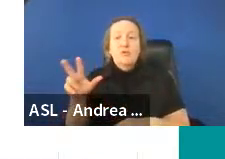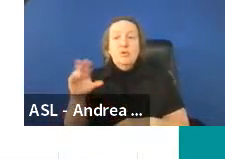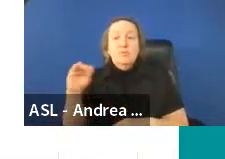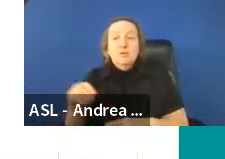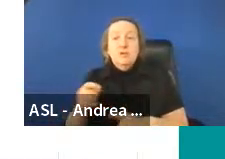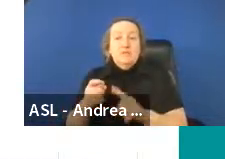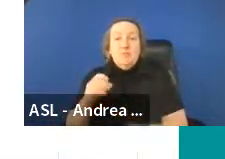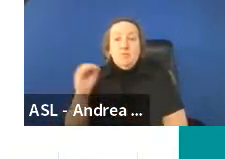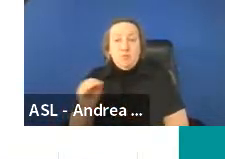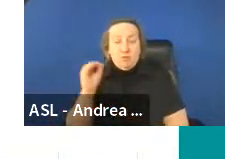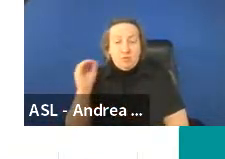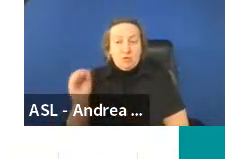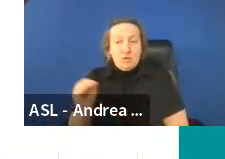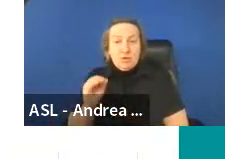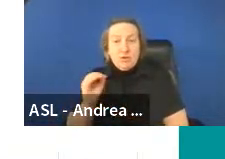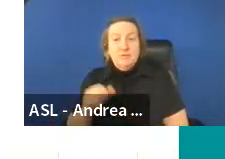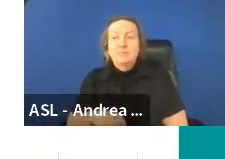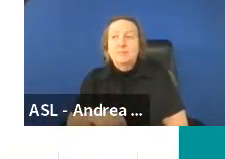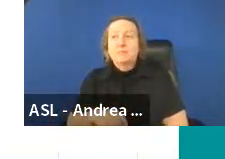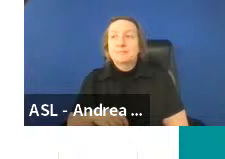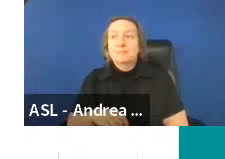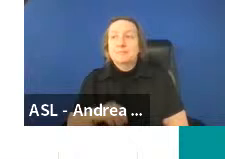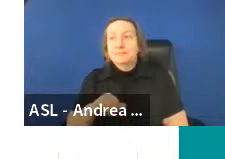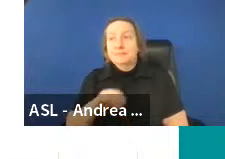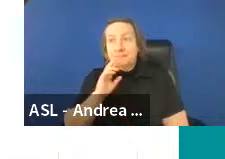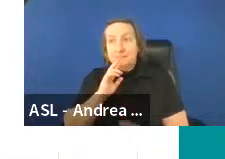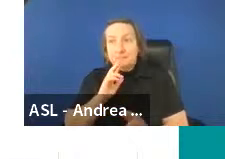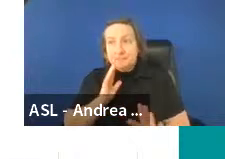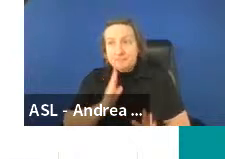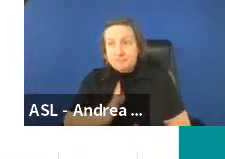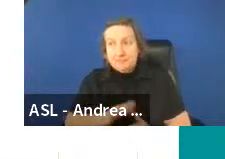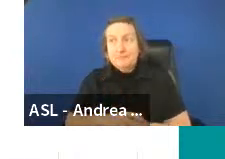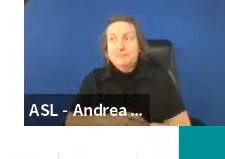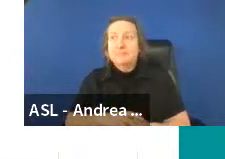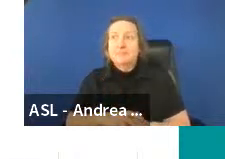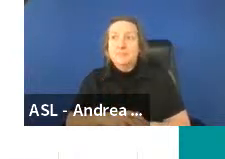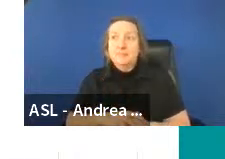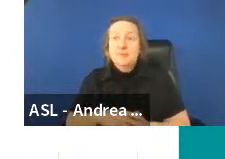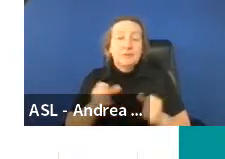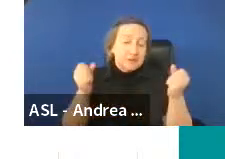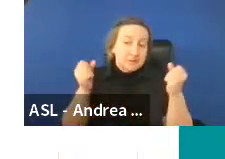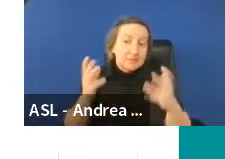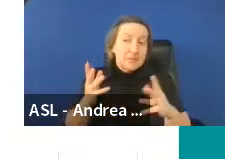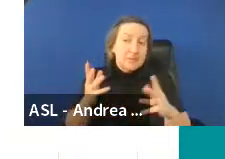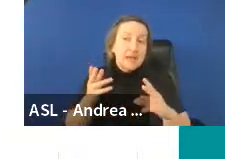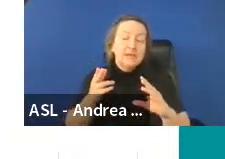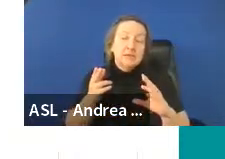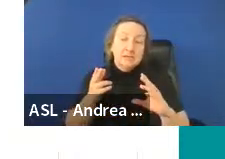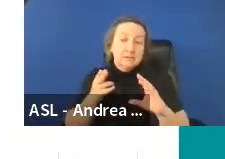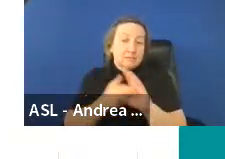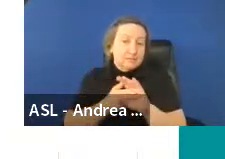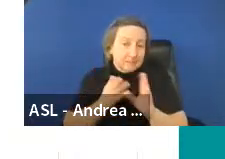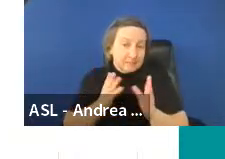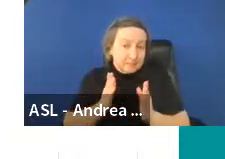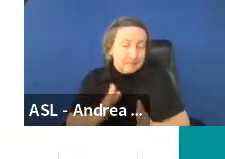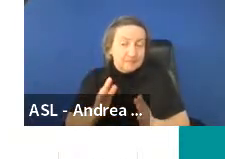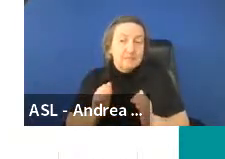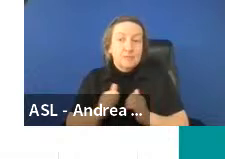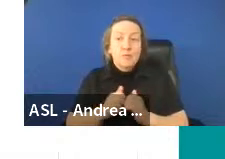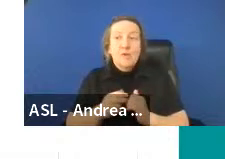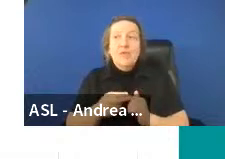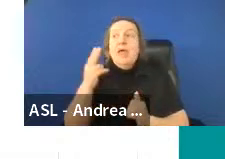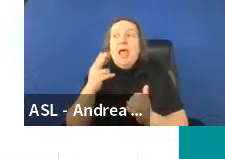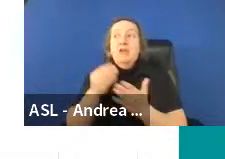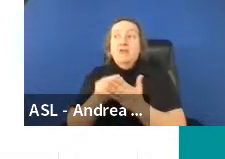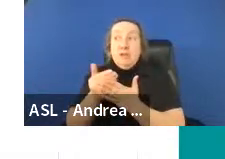Oregon in terms of our survey respondents. We had a large amount of participants with a higher income,